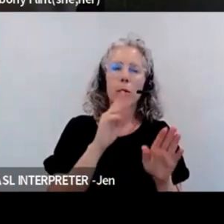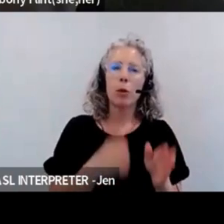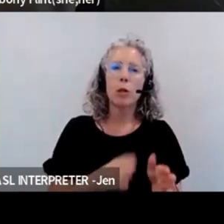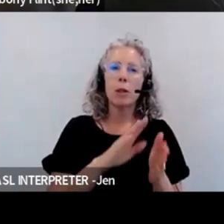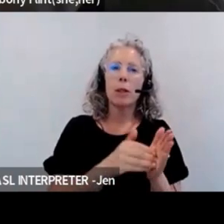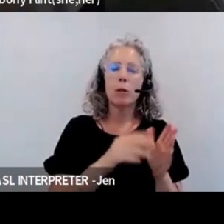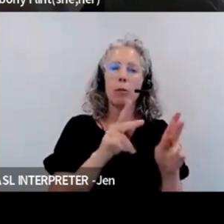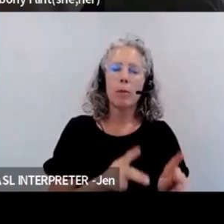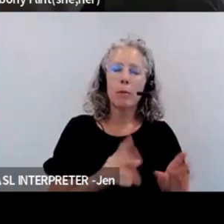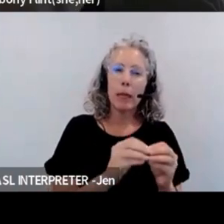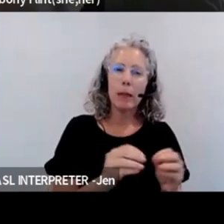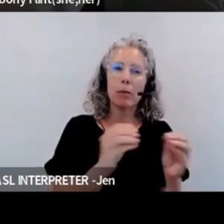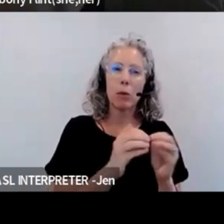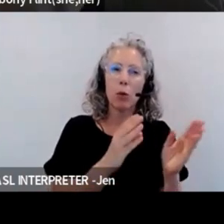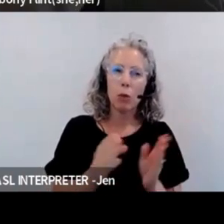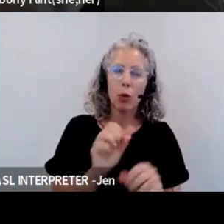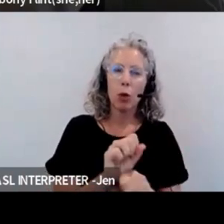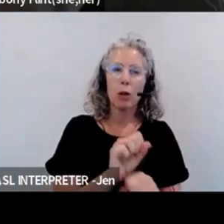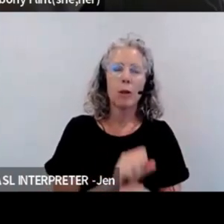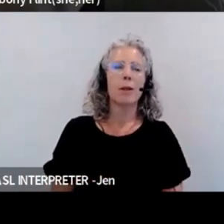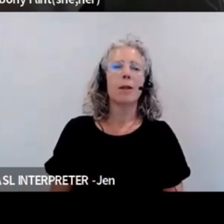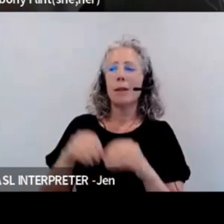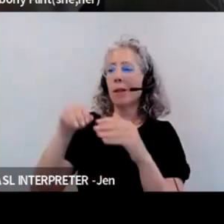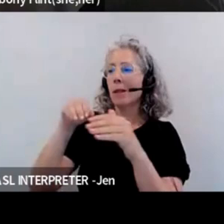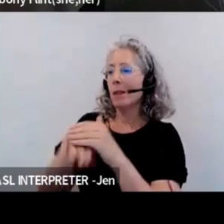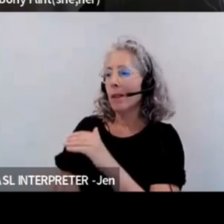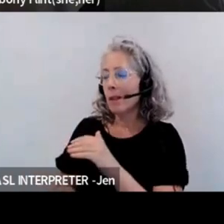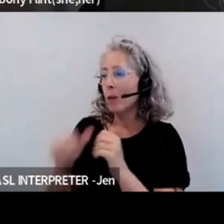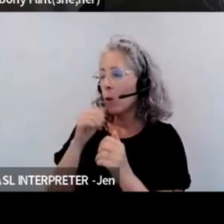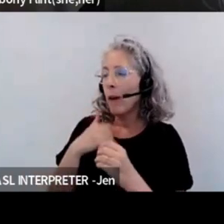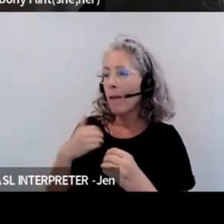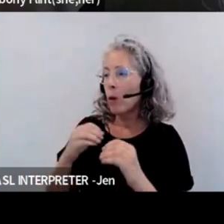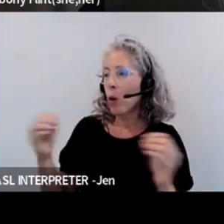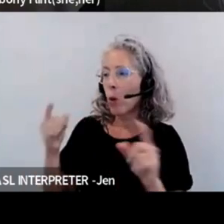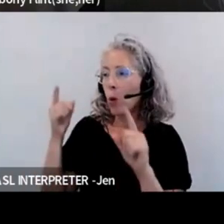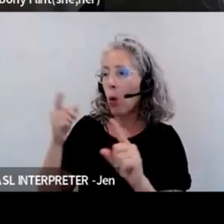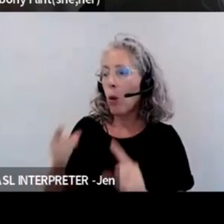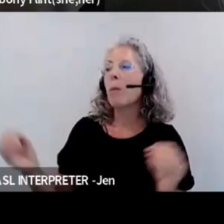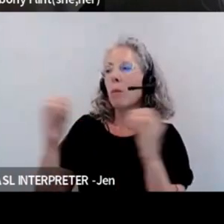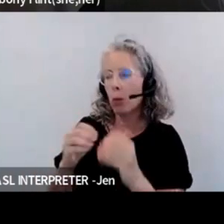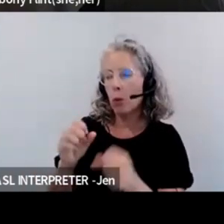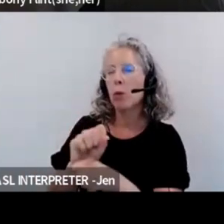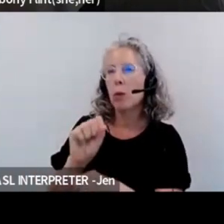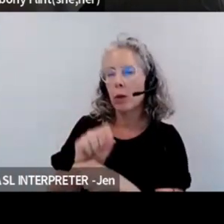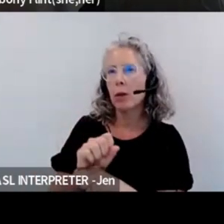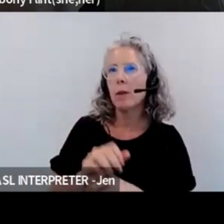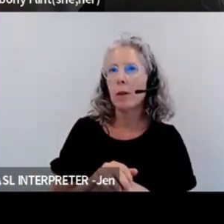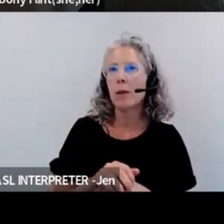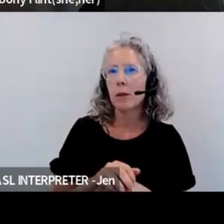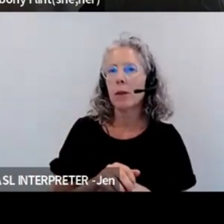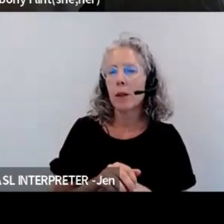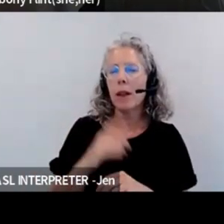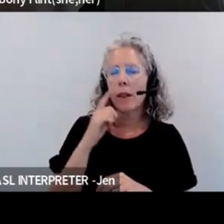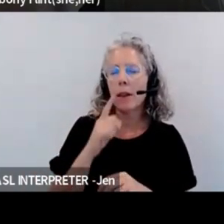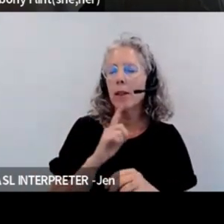meeting. It's more work when they go in and they don't really have any goals to flush them out. And so I think it's